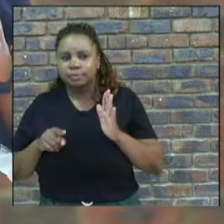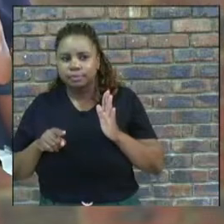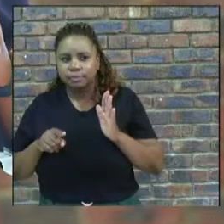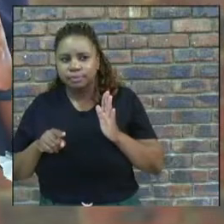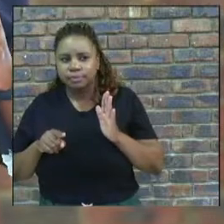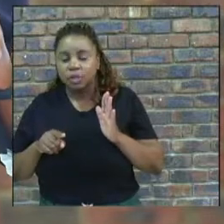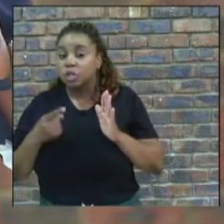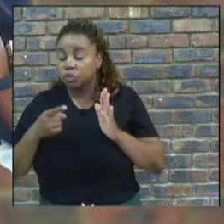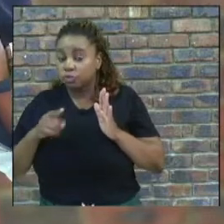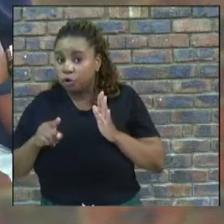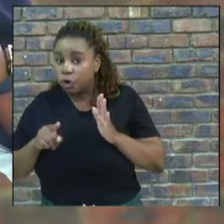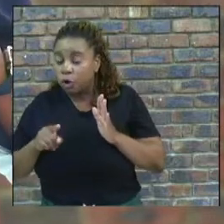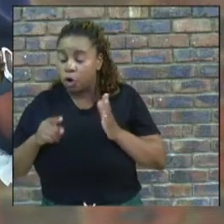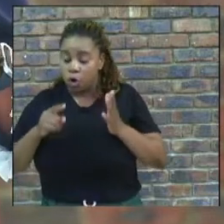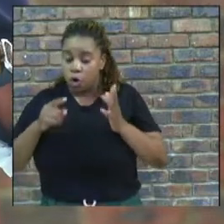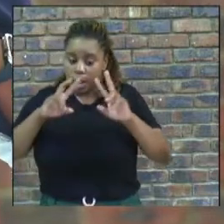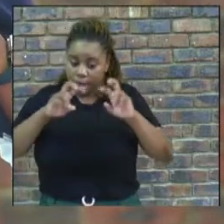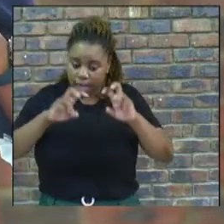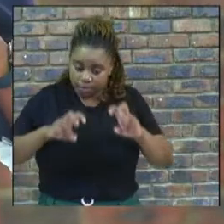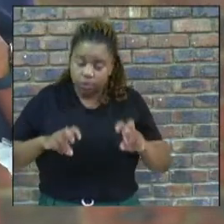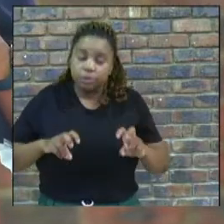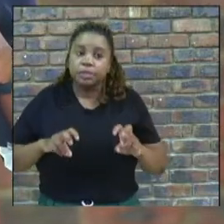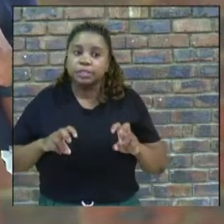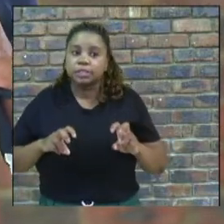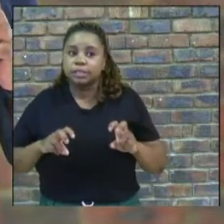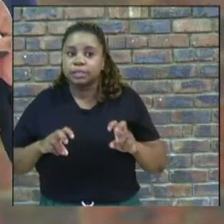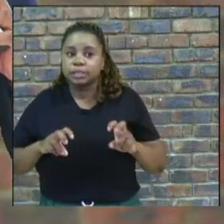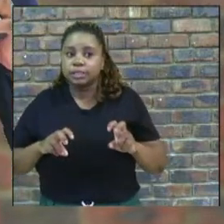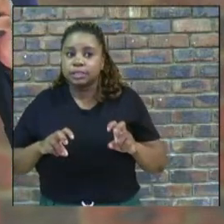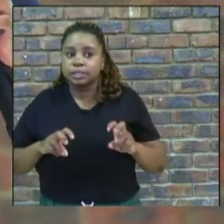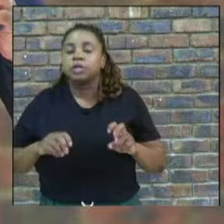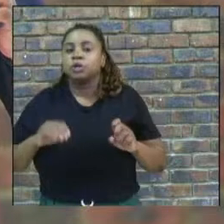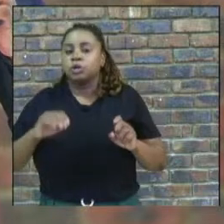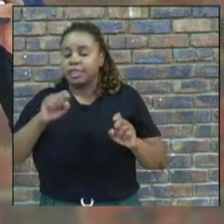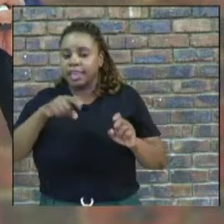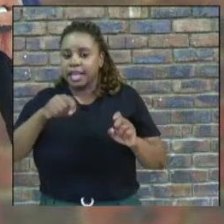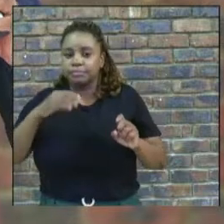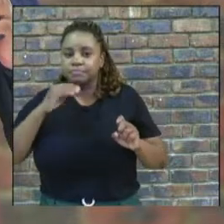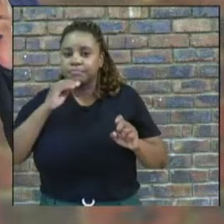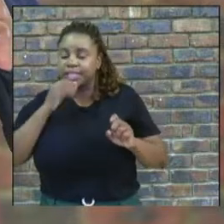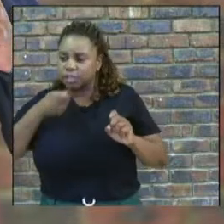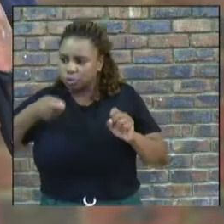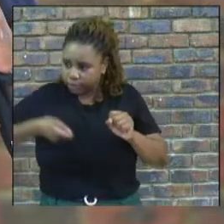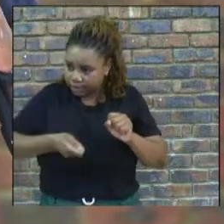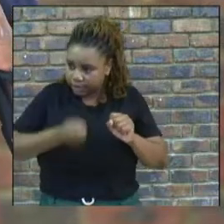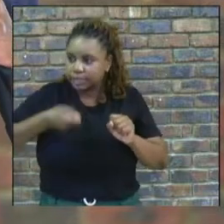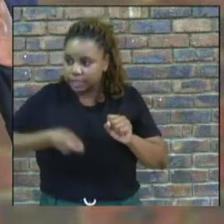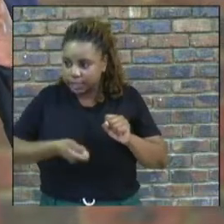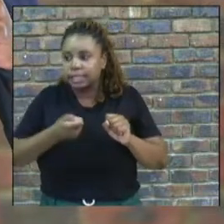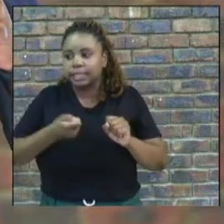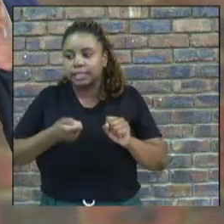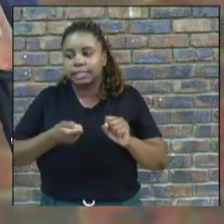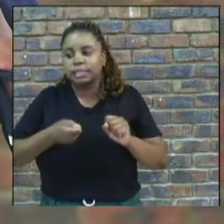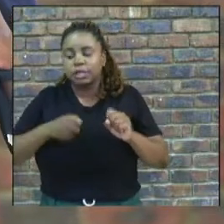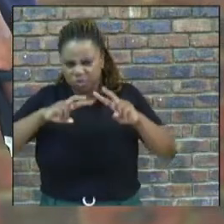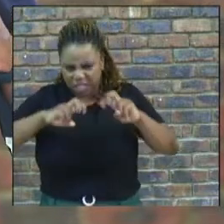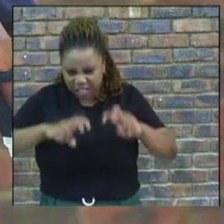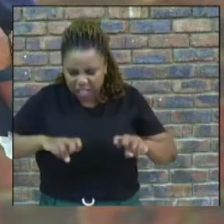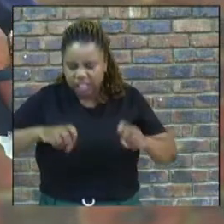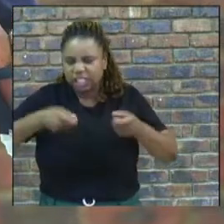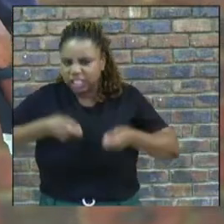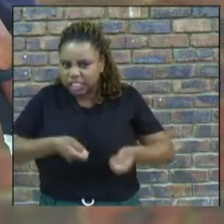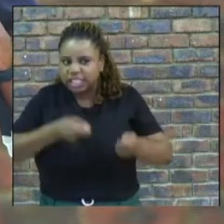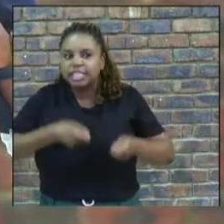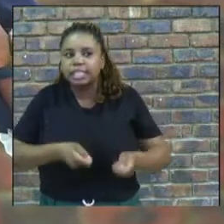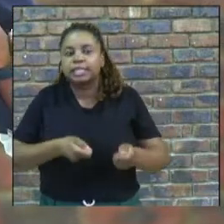for exploration. So exploration, we mean the digging. However, ne? Oil and